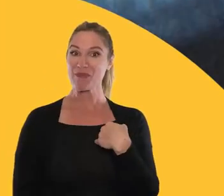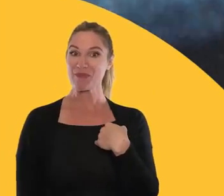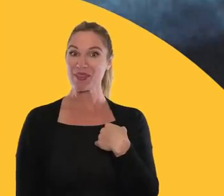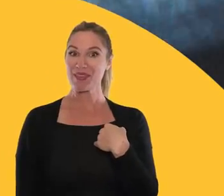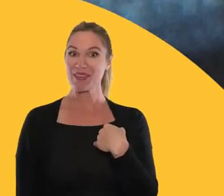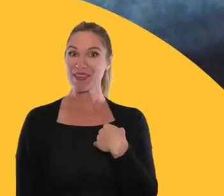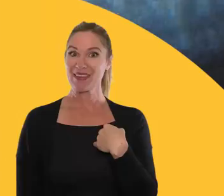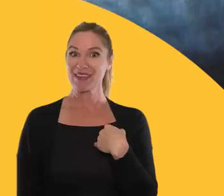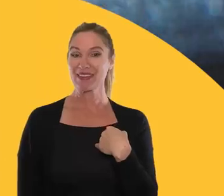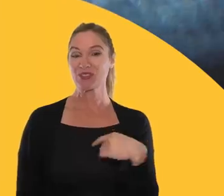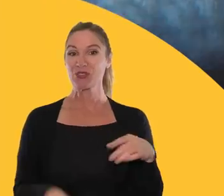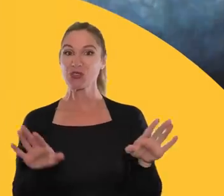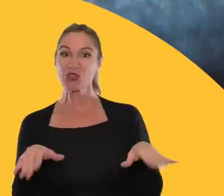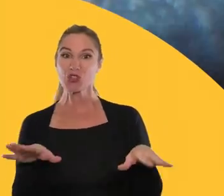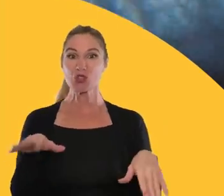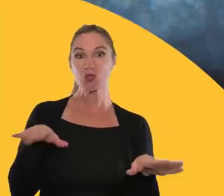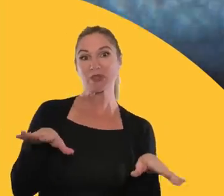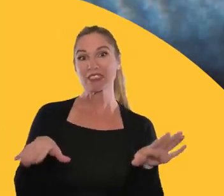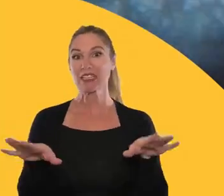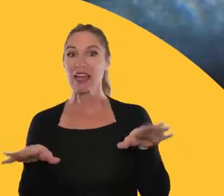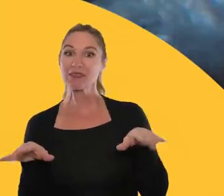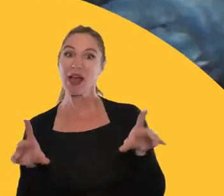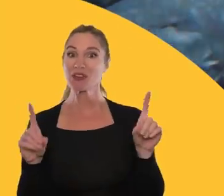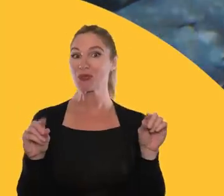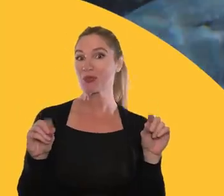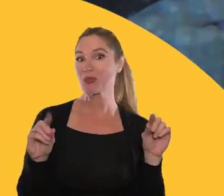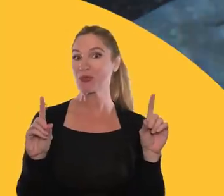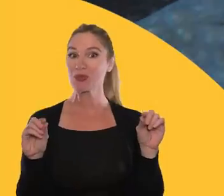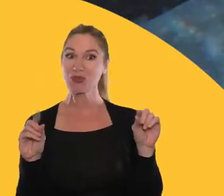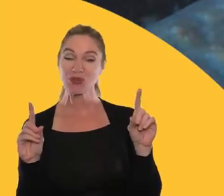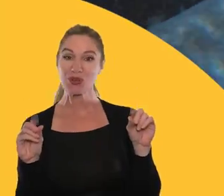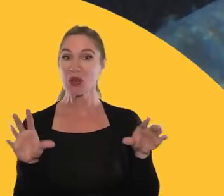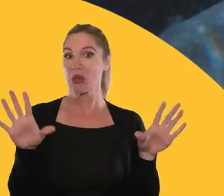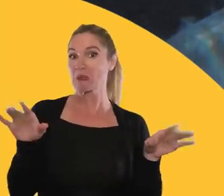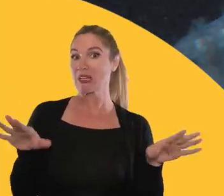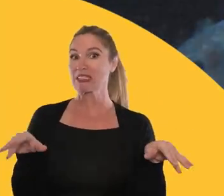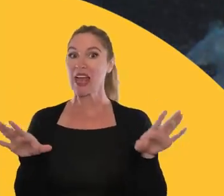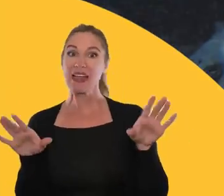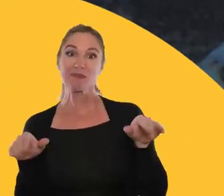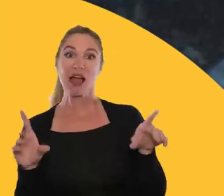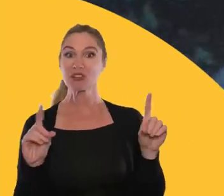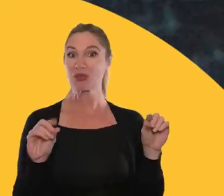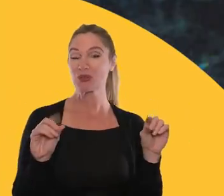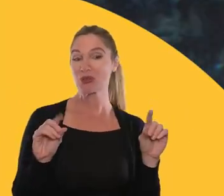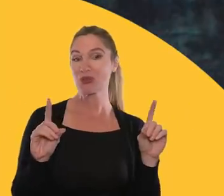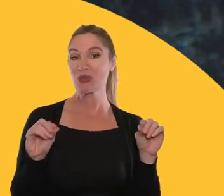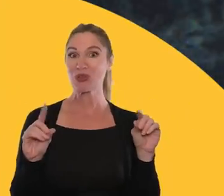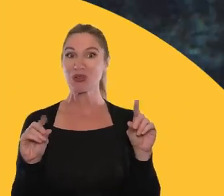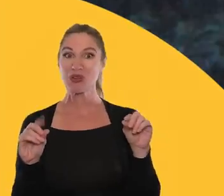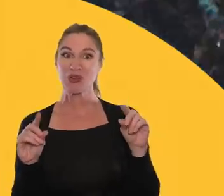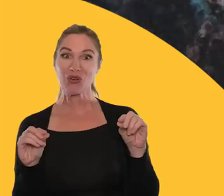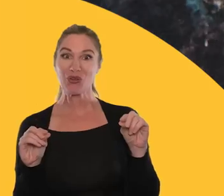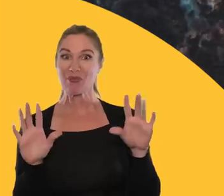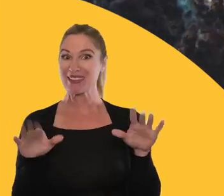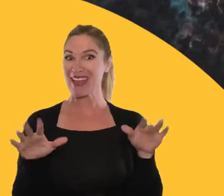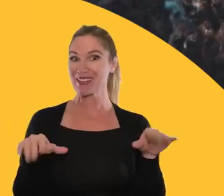me. Splish and splash, dit dit dit dit dit dit. Splish and splash, dit dit dit dit dit. Splish and